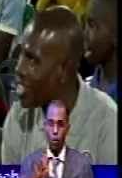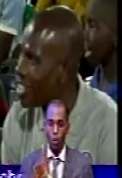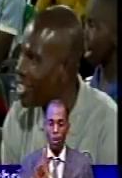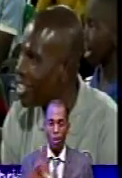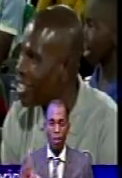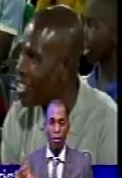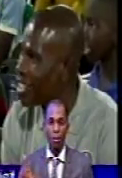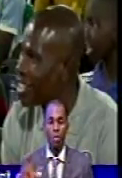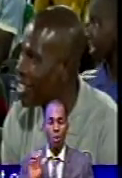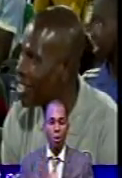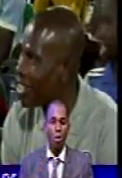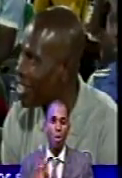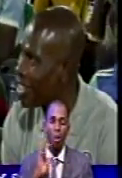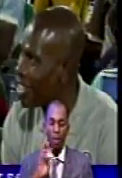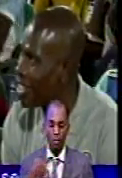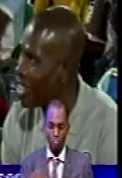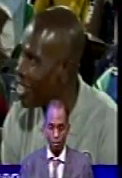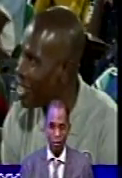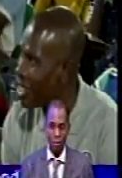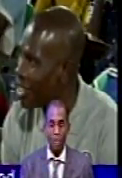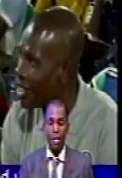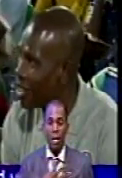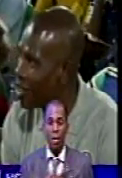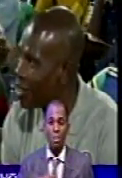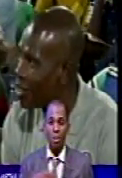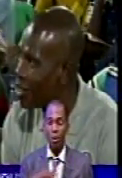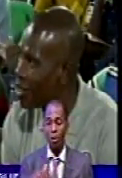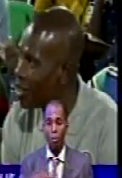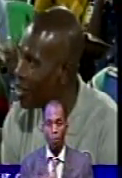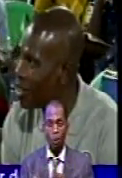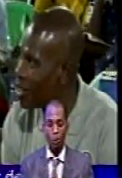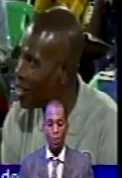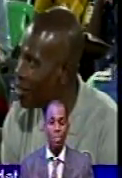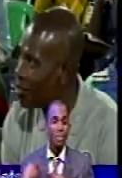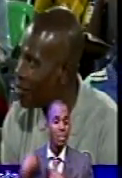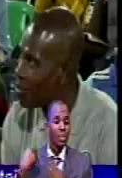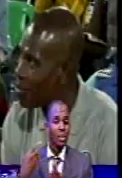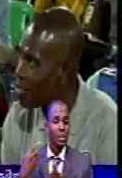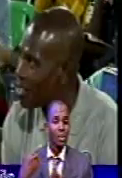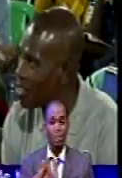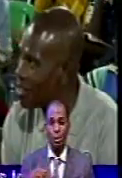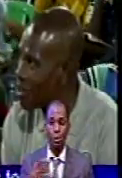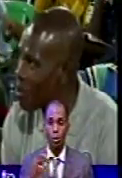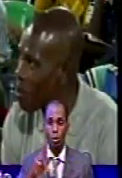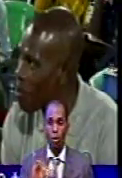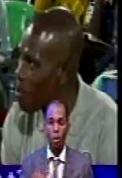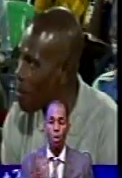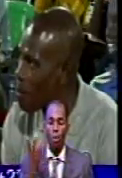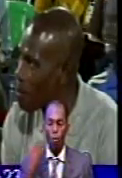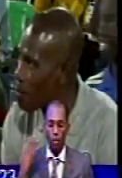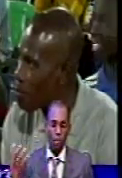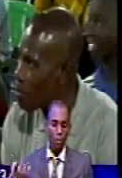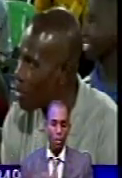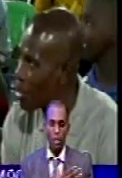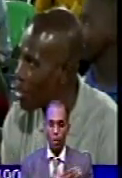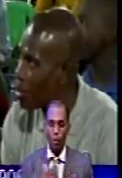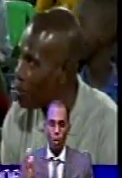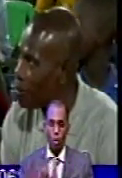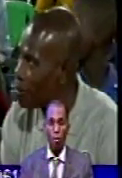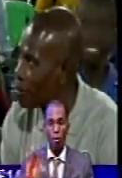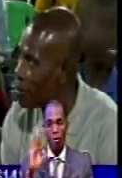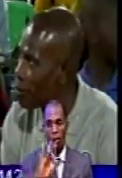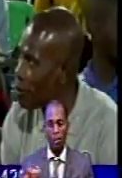this testimony of a sister who has had this problem for 8 years. She couldn't